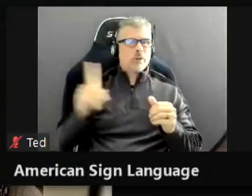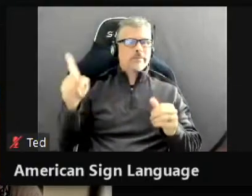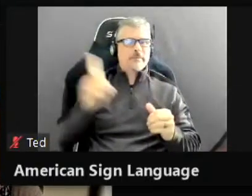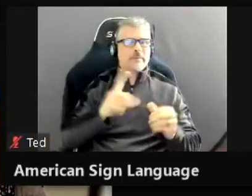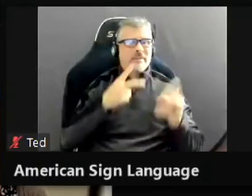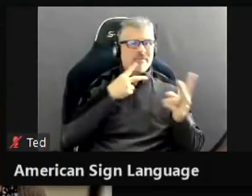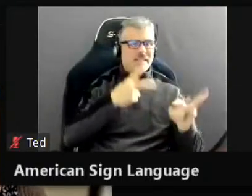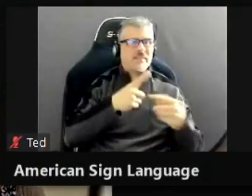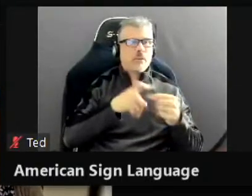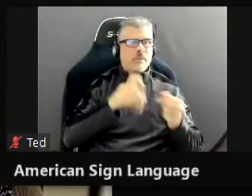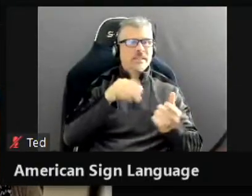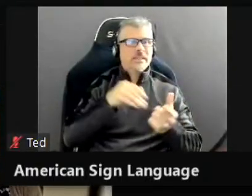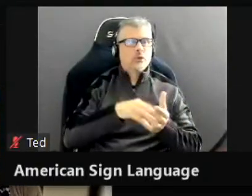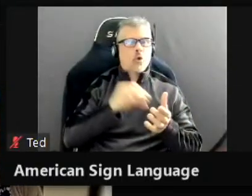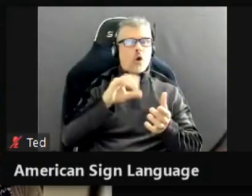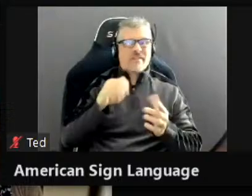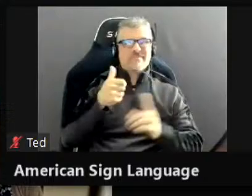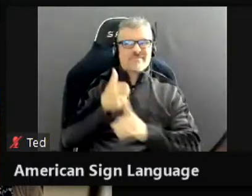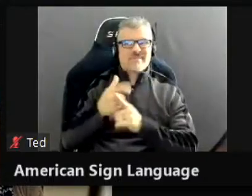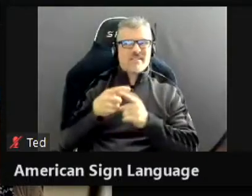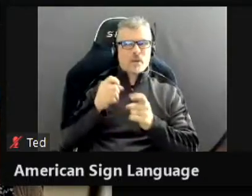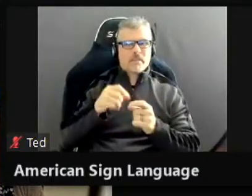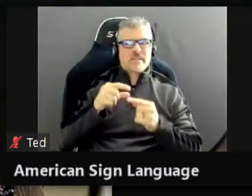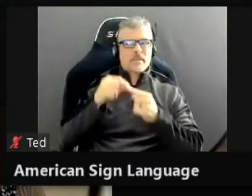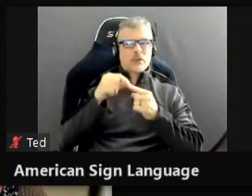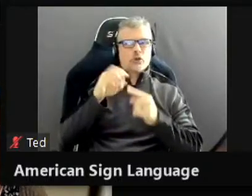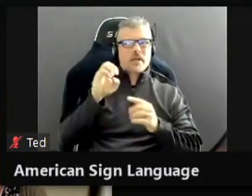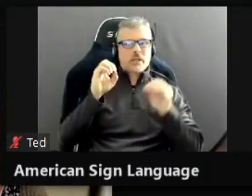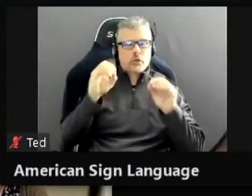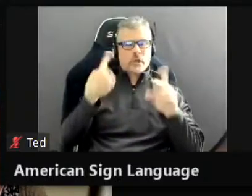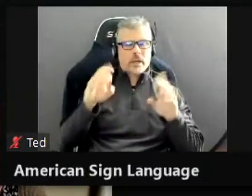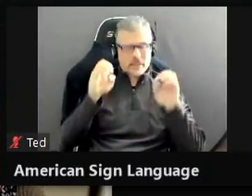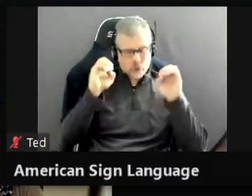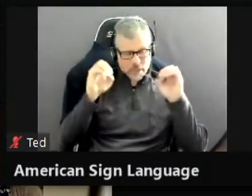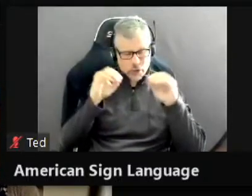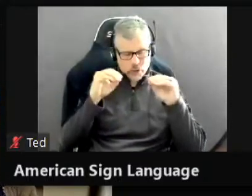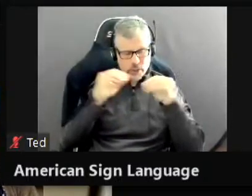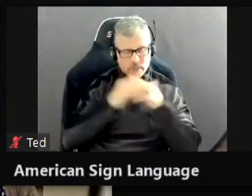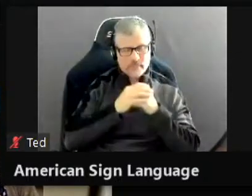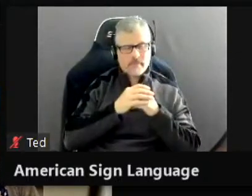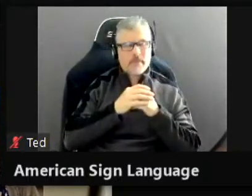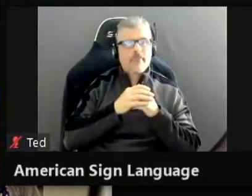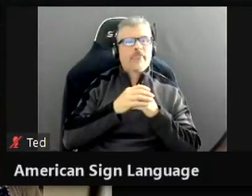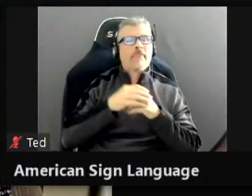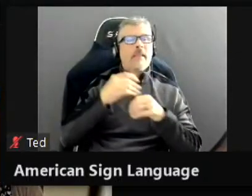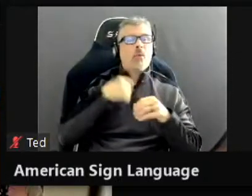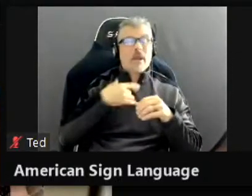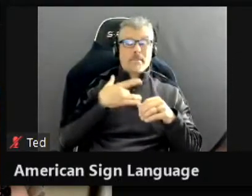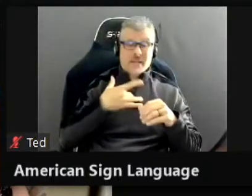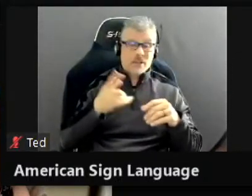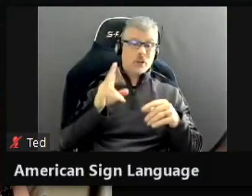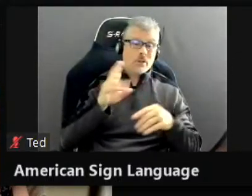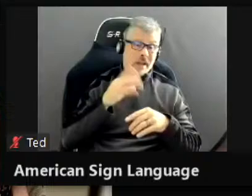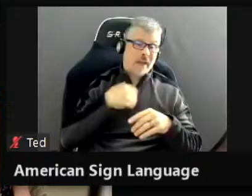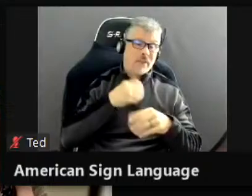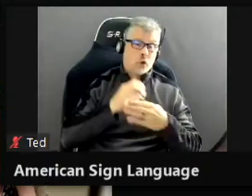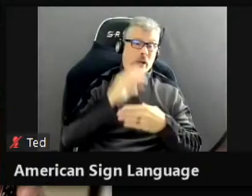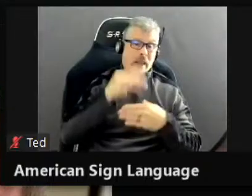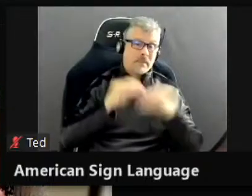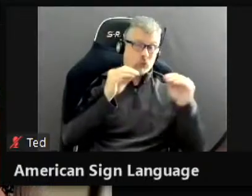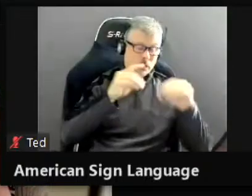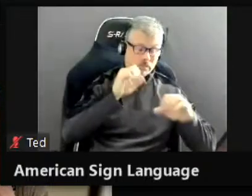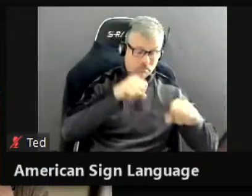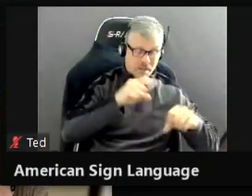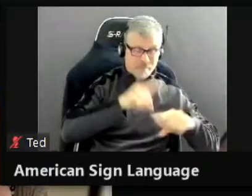central office that was from special education. Even though we deal with curriculum and instruction, of course, other things bubble up.